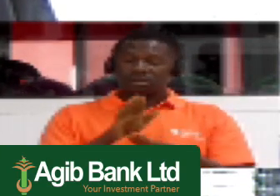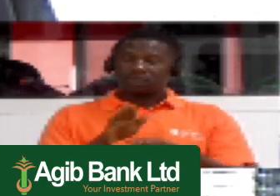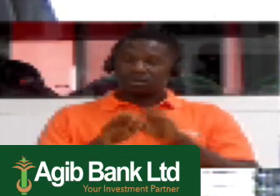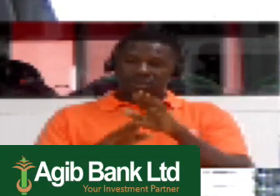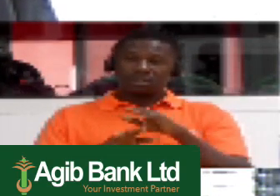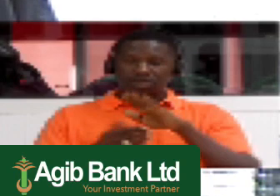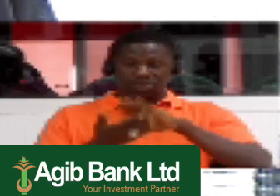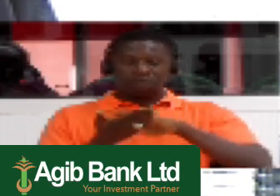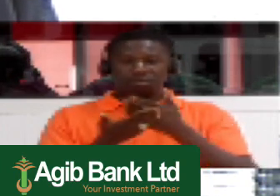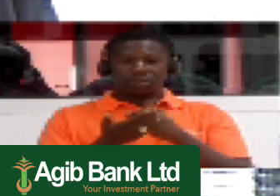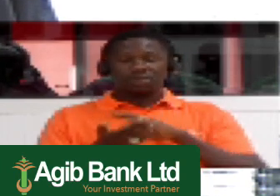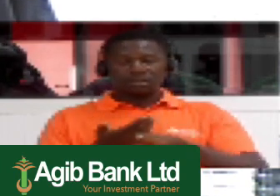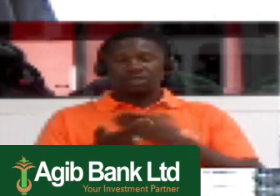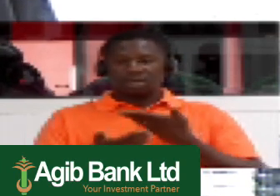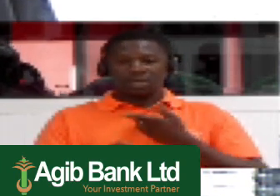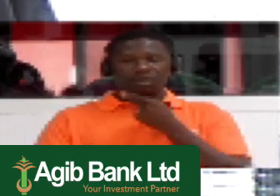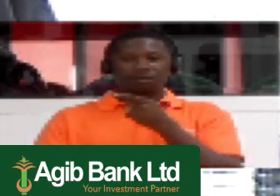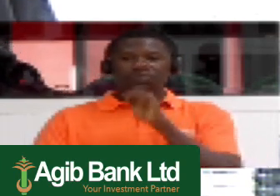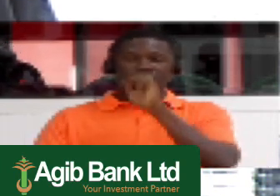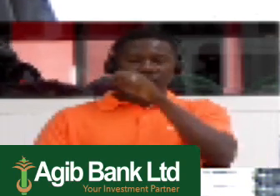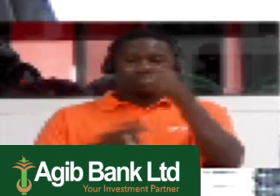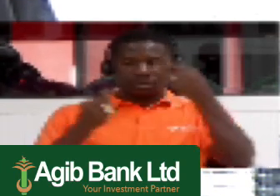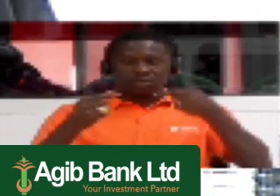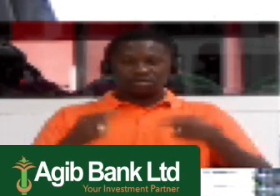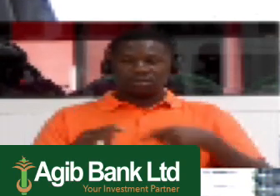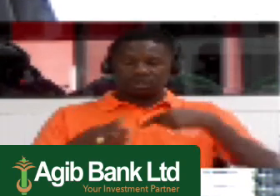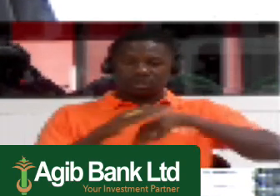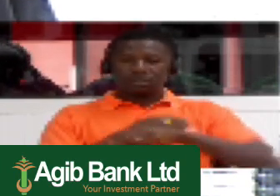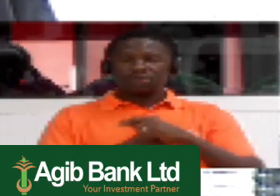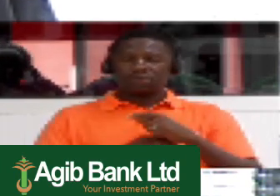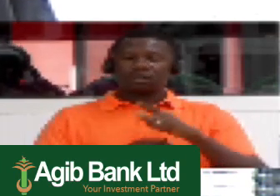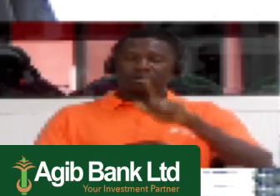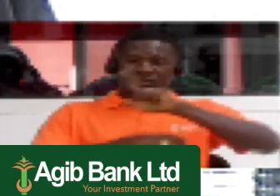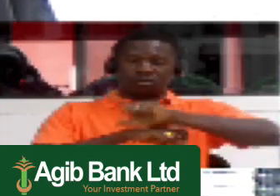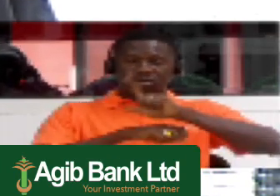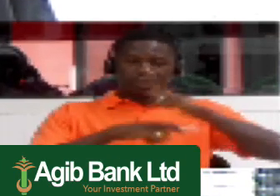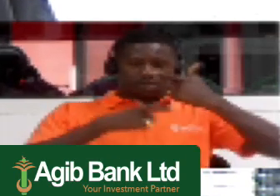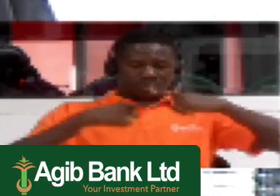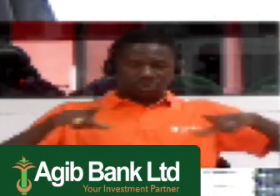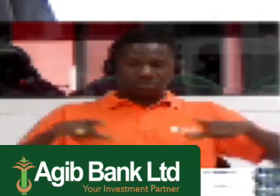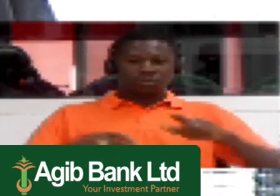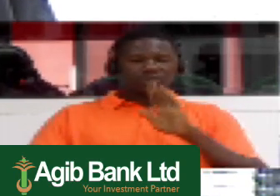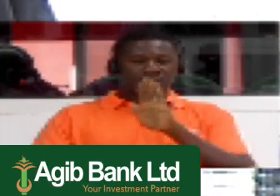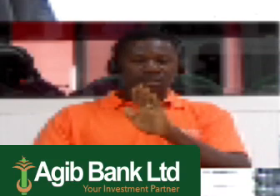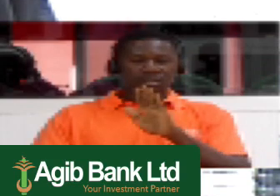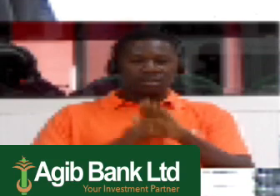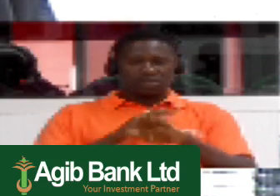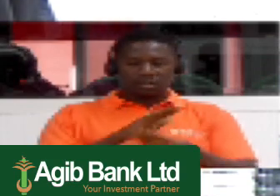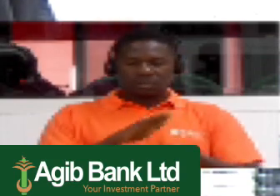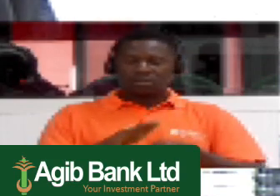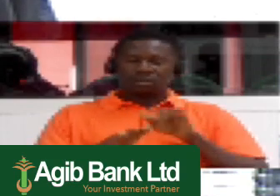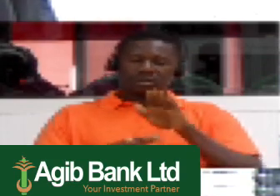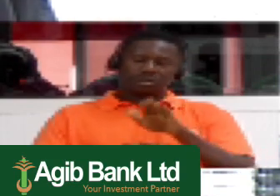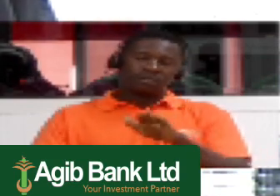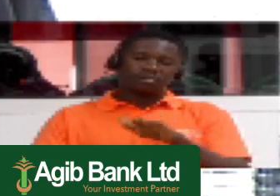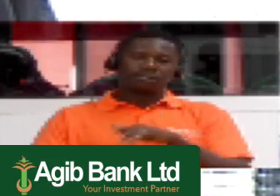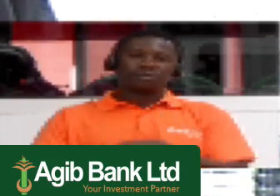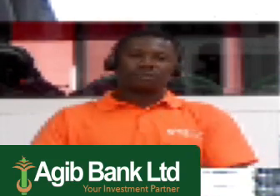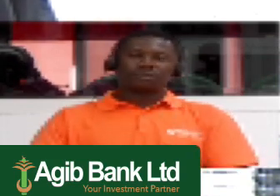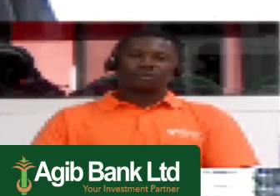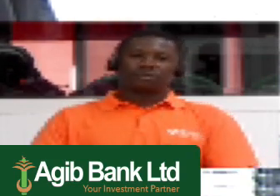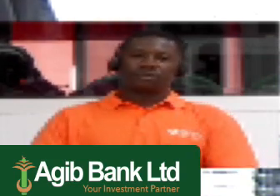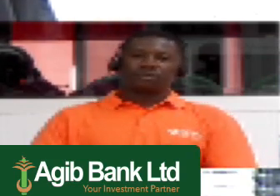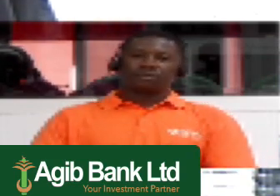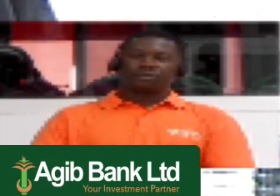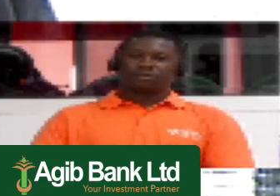are interpreting your testimony in the local language, so just take it slowly. Akwe sa loman domang katu